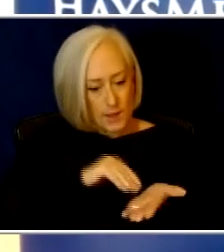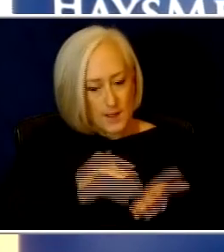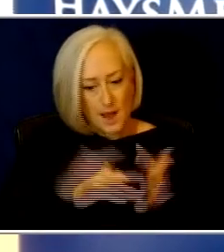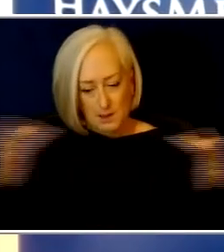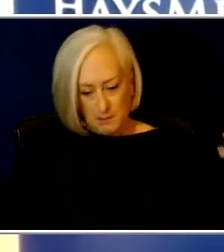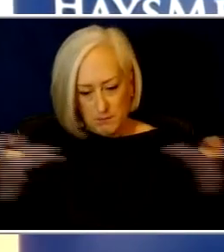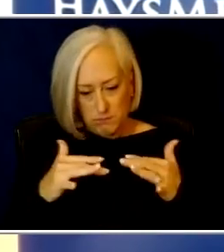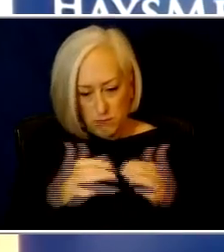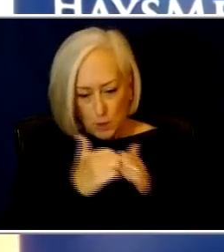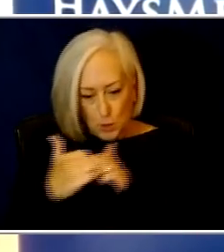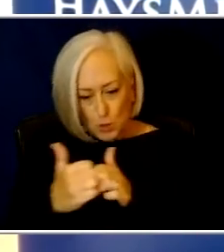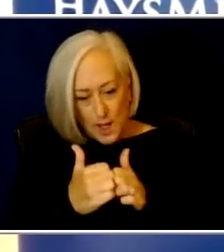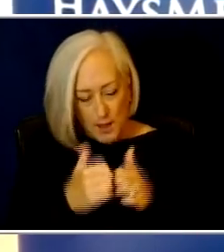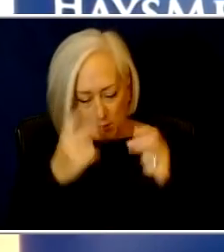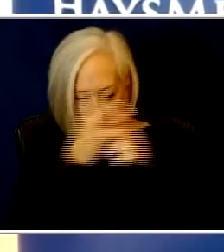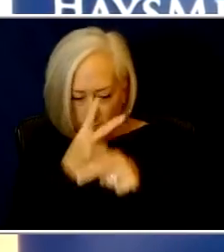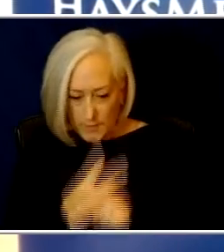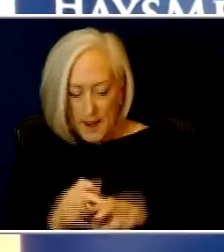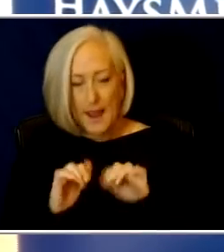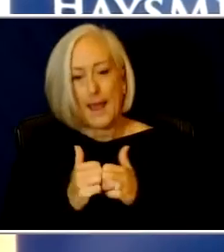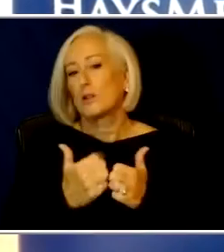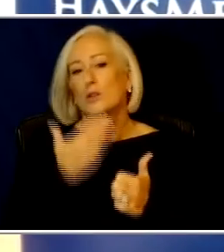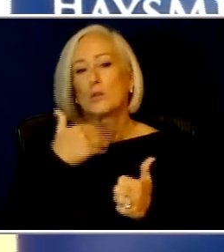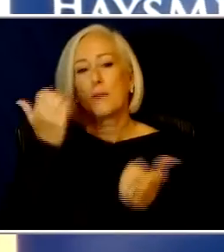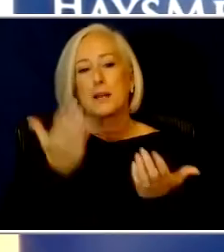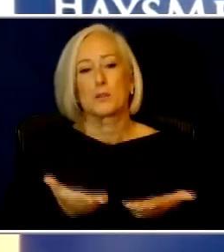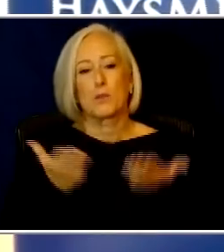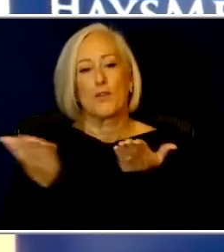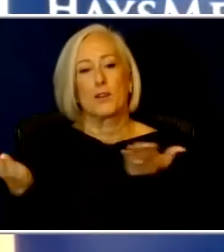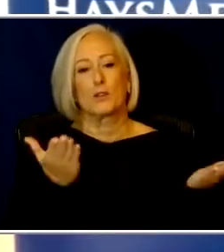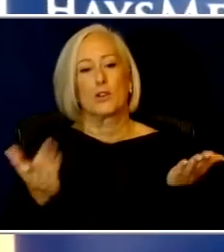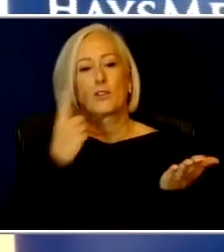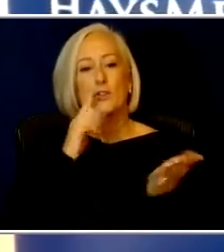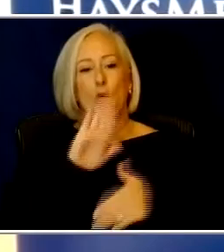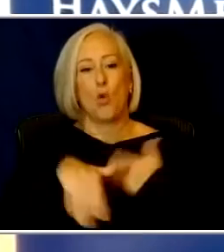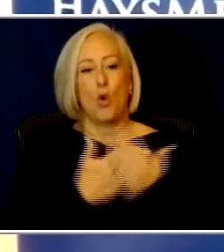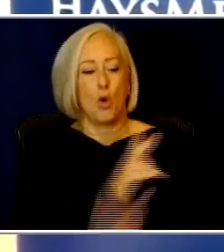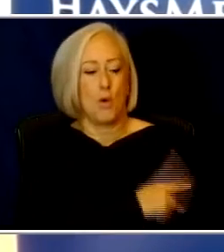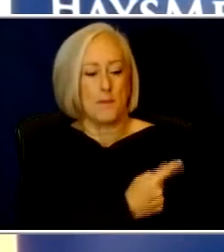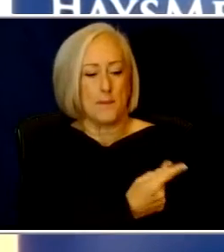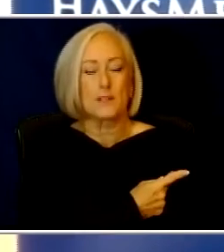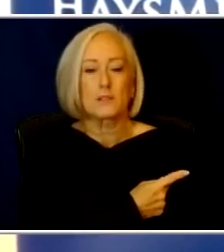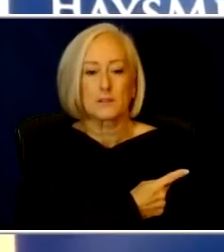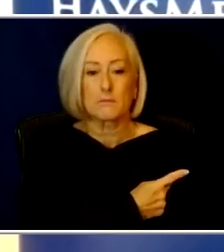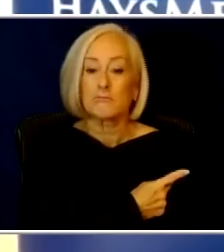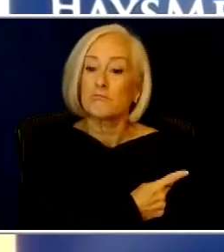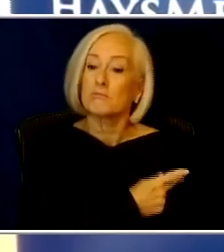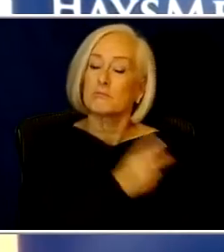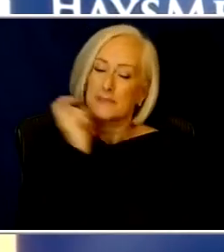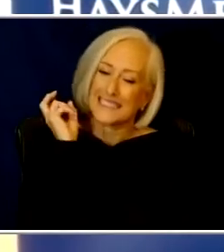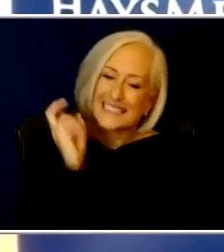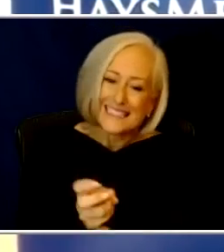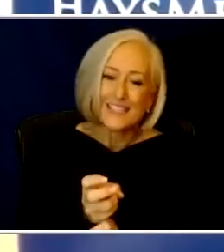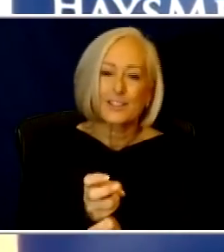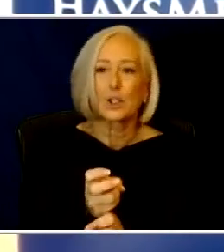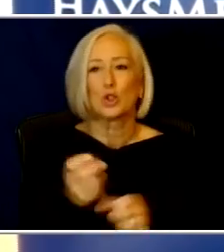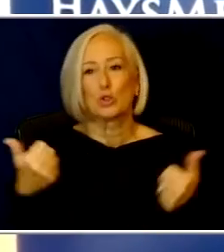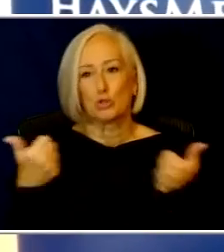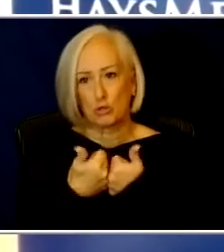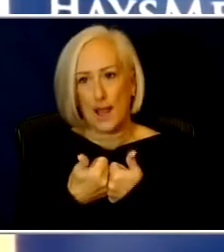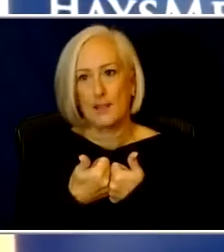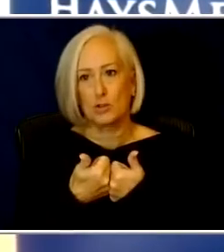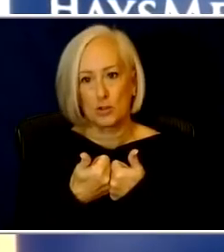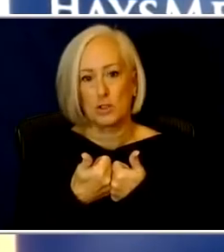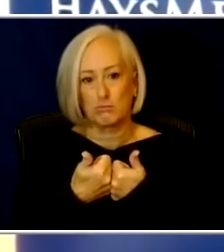to figure out how to best service those patients. It becomes difficult and challenging, and just trying to also get the patients